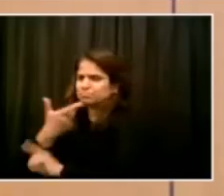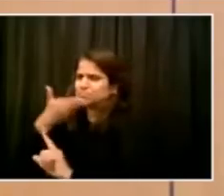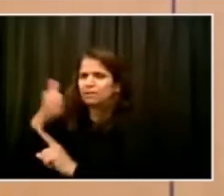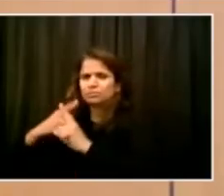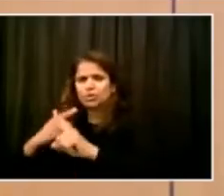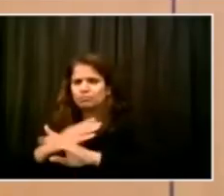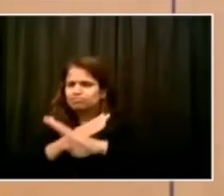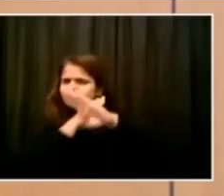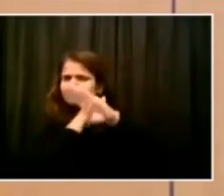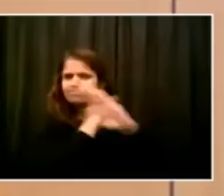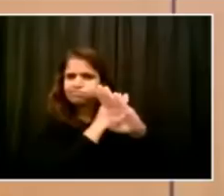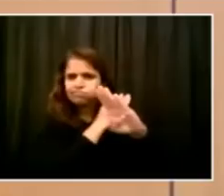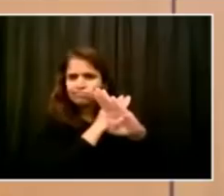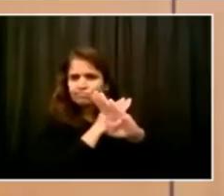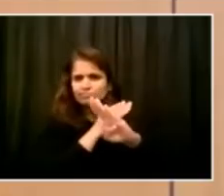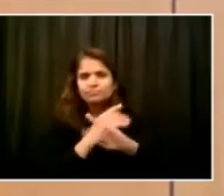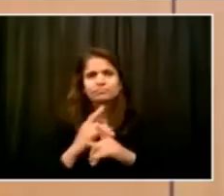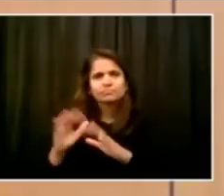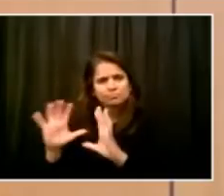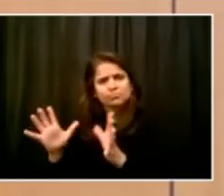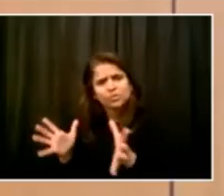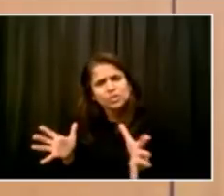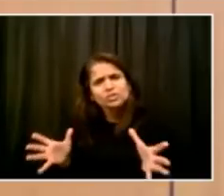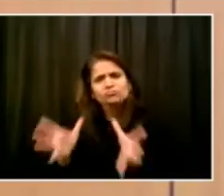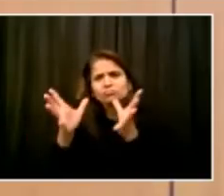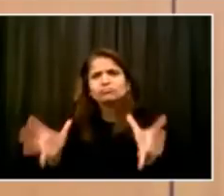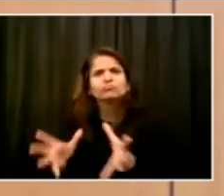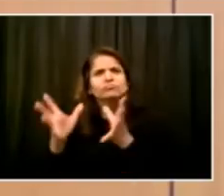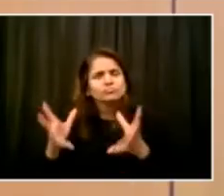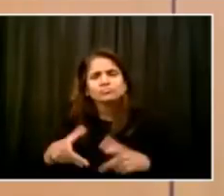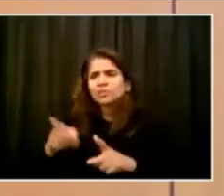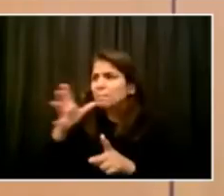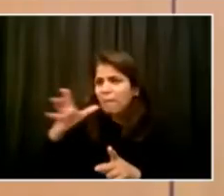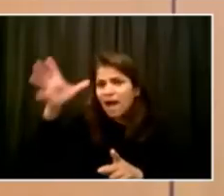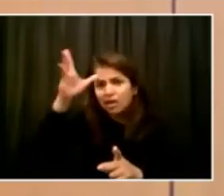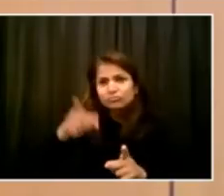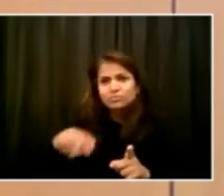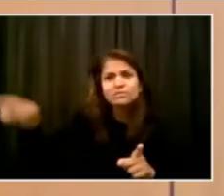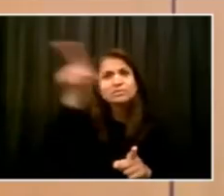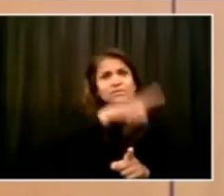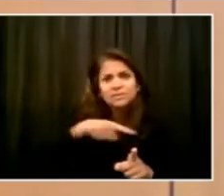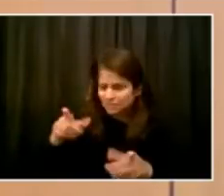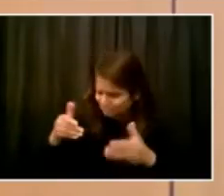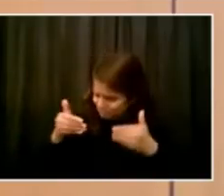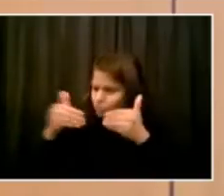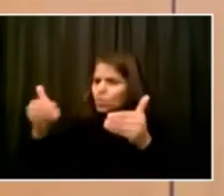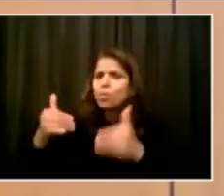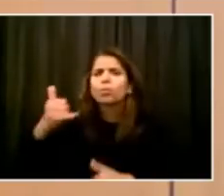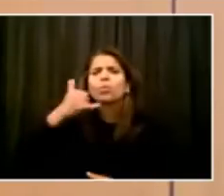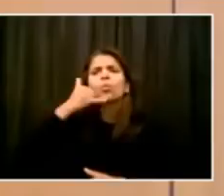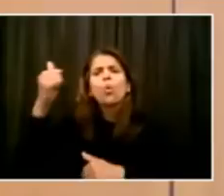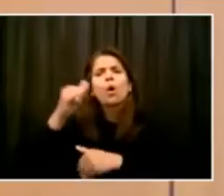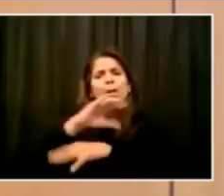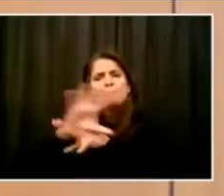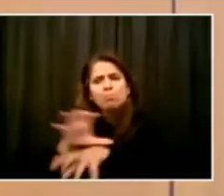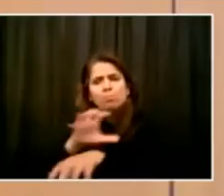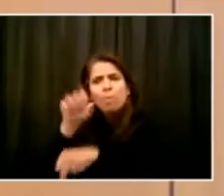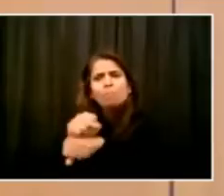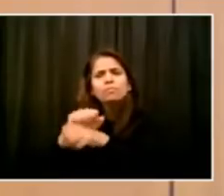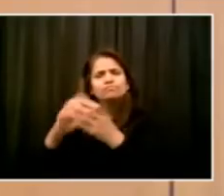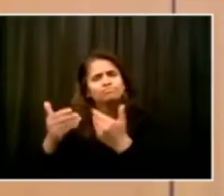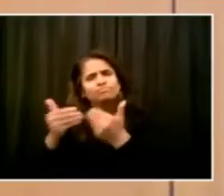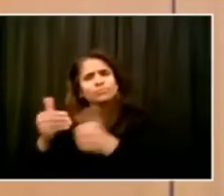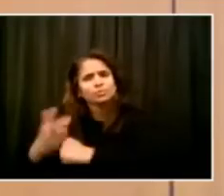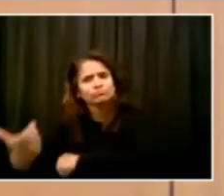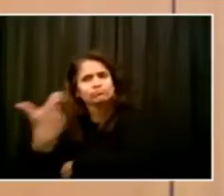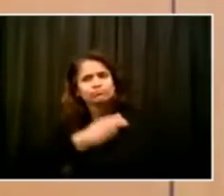strongly encourage parents to have their children vaccinated. And so I think that's really the most important